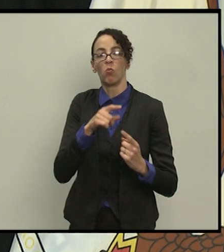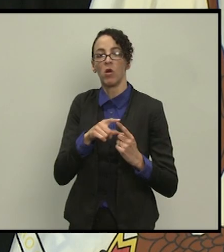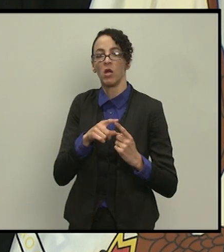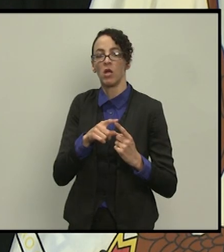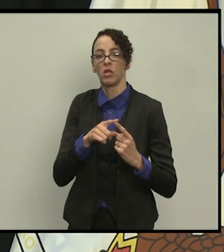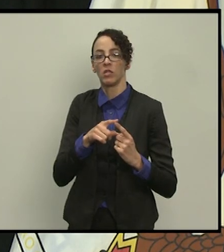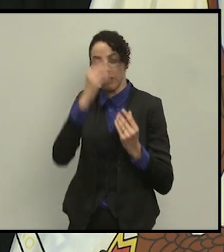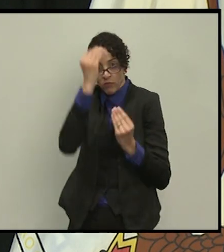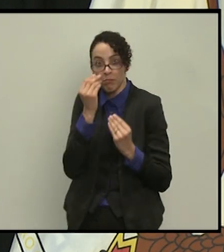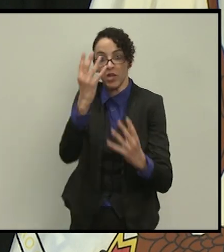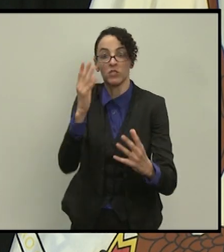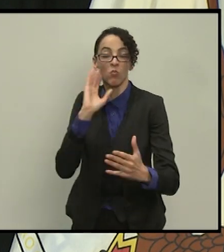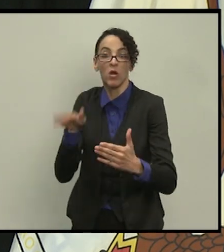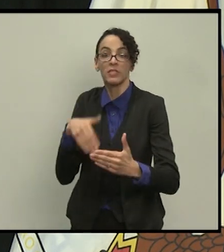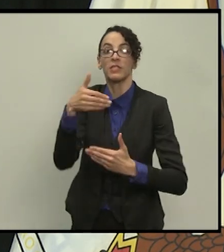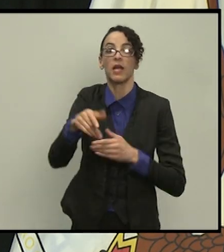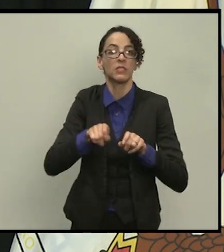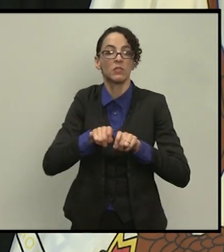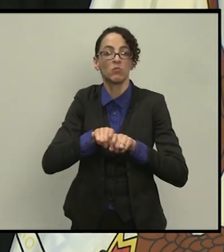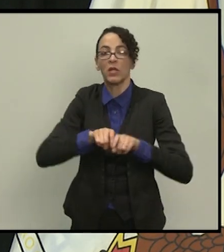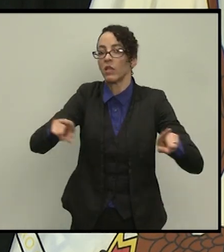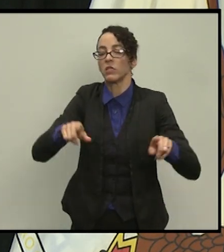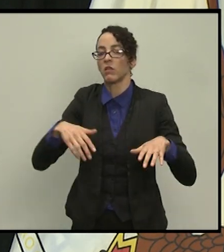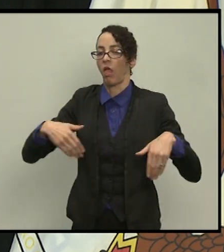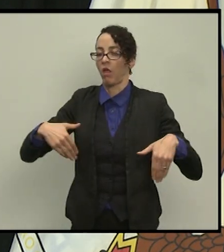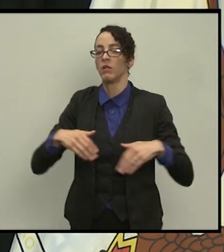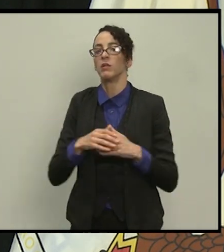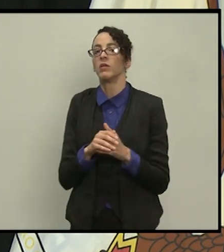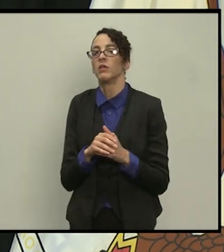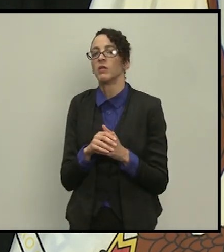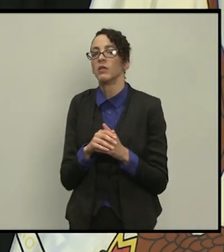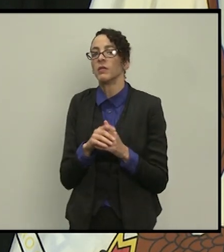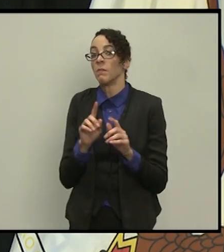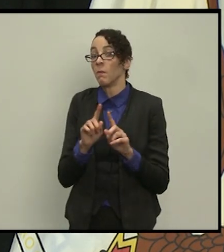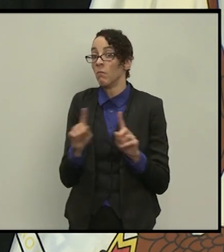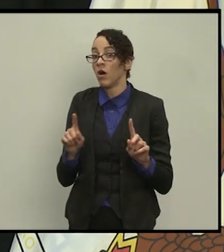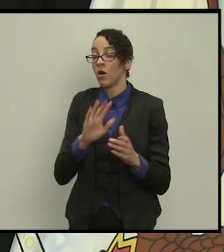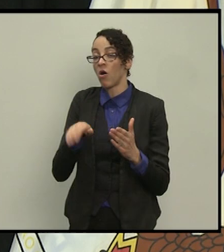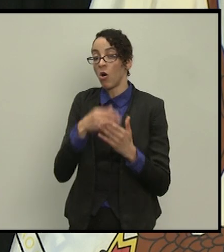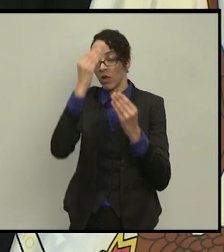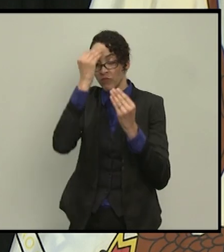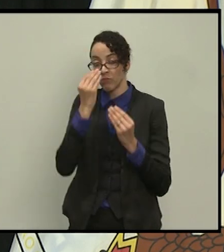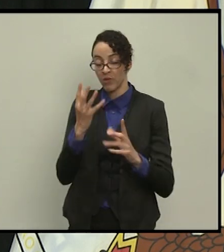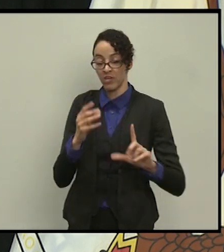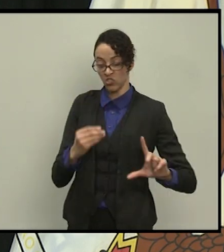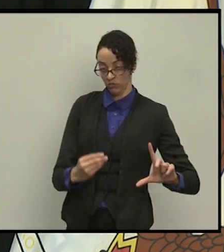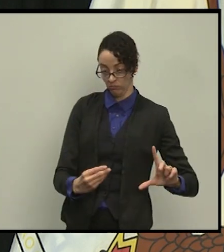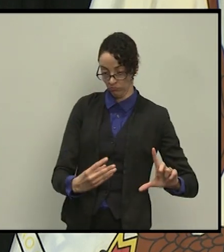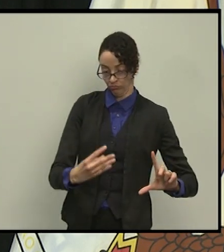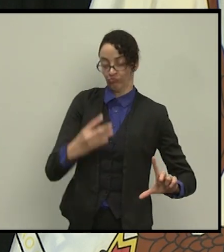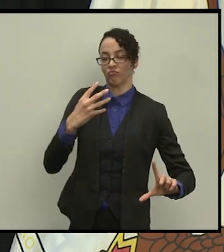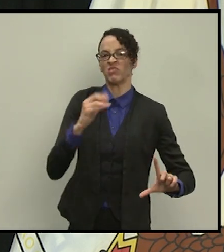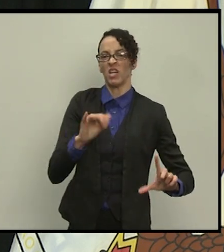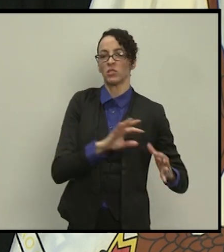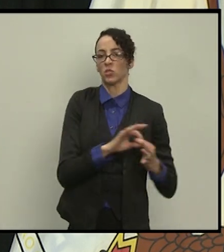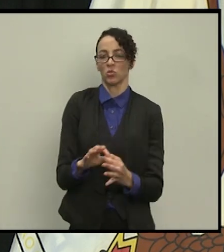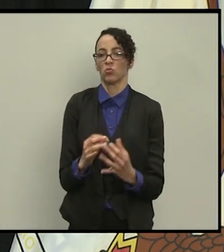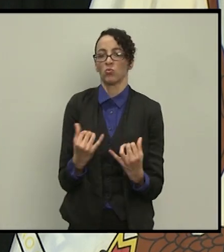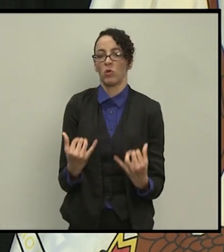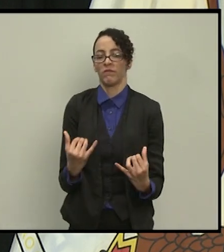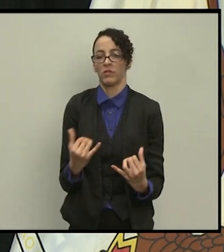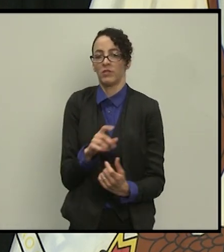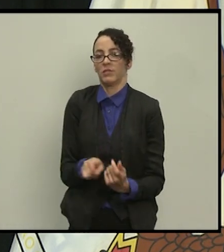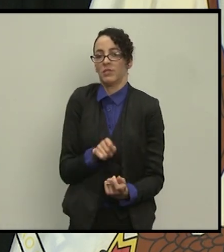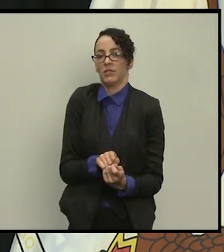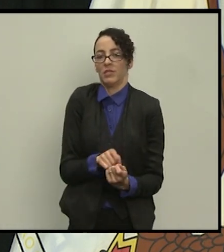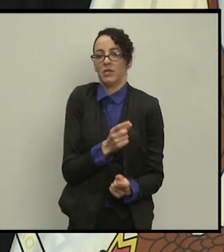that when the data are relevant data that are accurate and help inform the public, that it's my